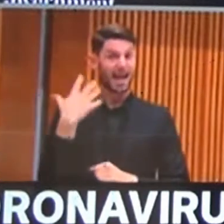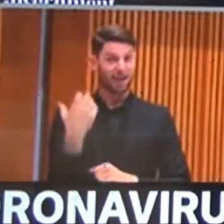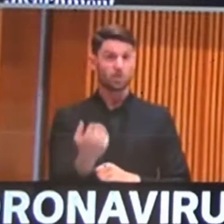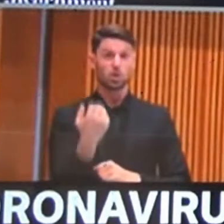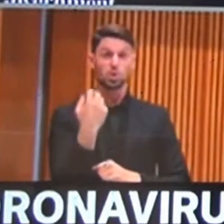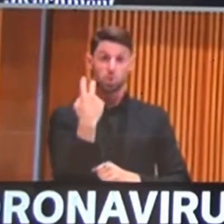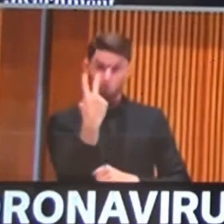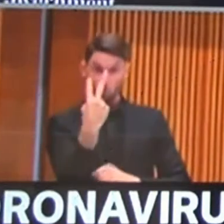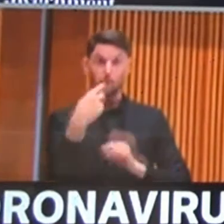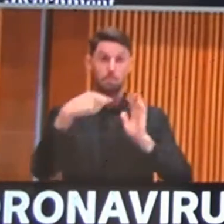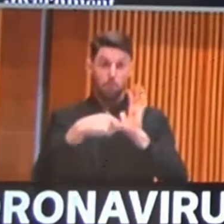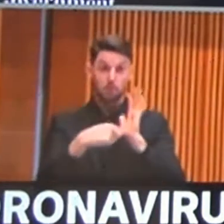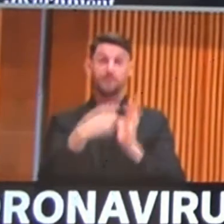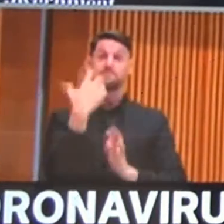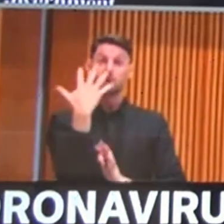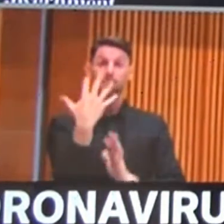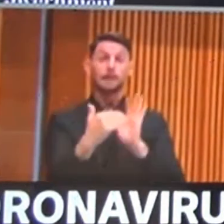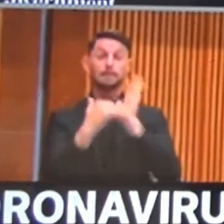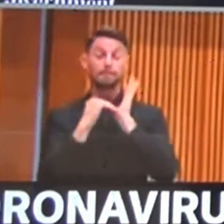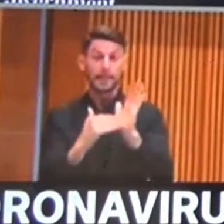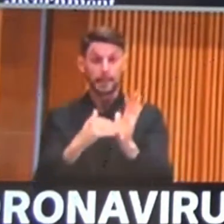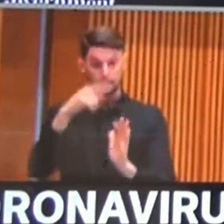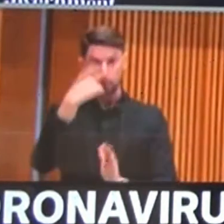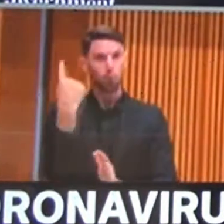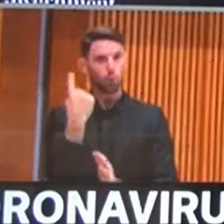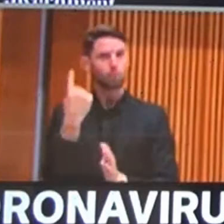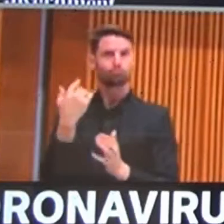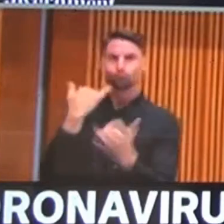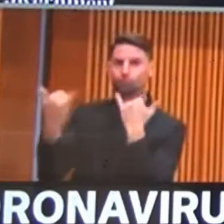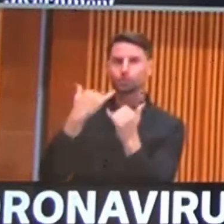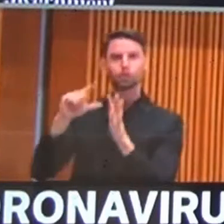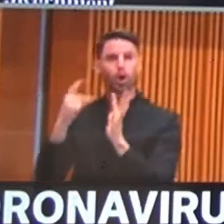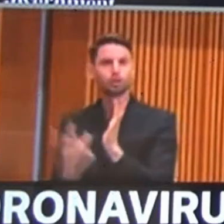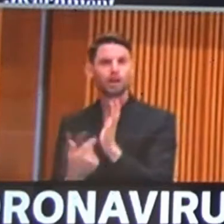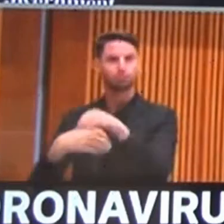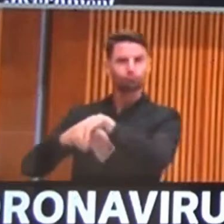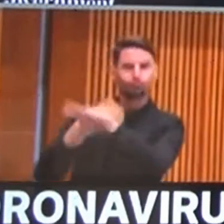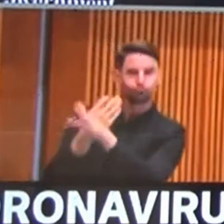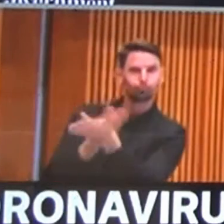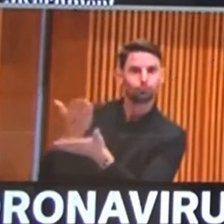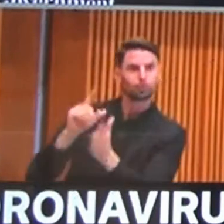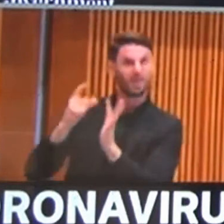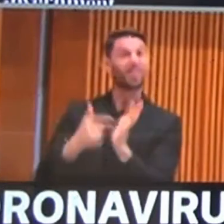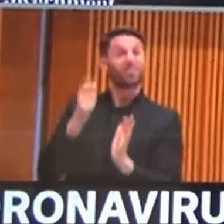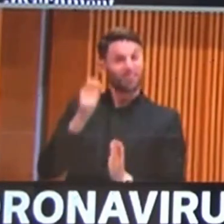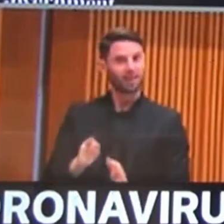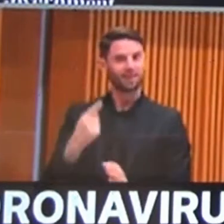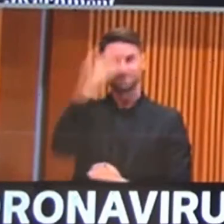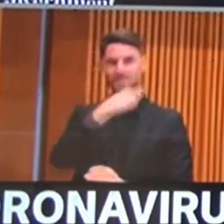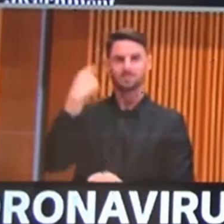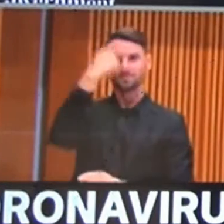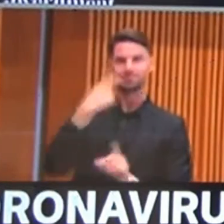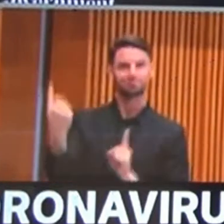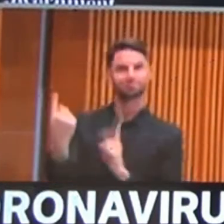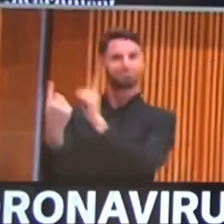telehealth consultations. Australians are adapting to a new way of speaking to their doctor, speaking to